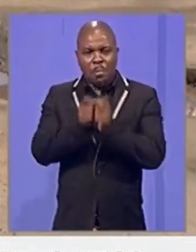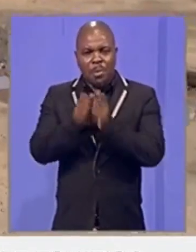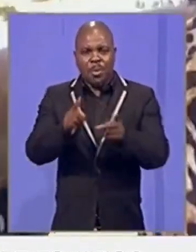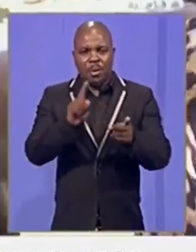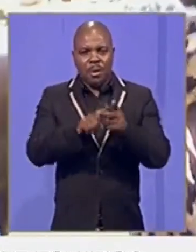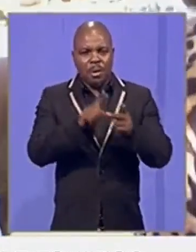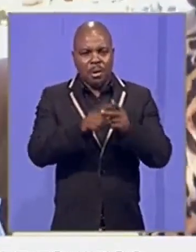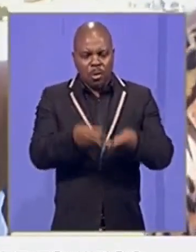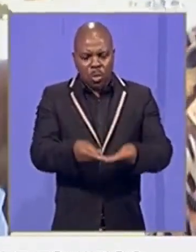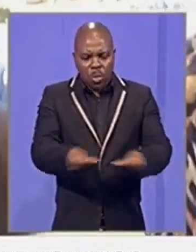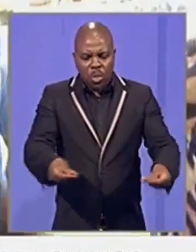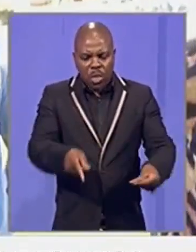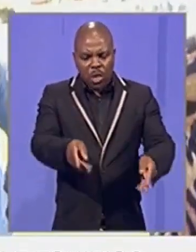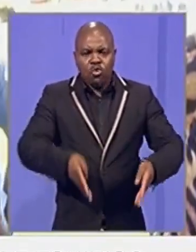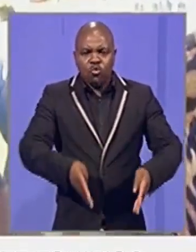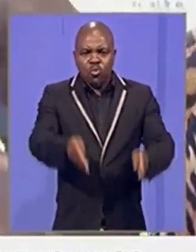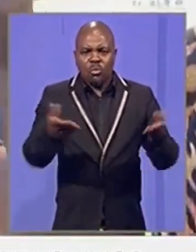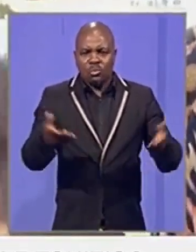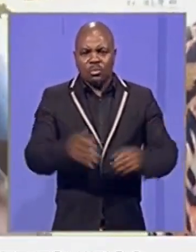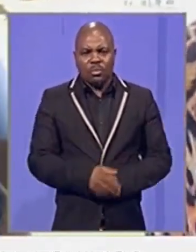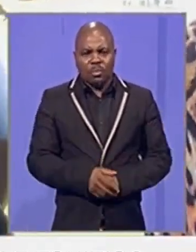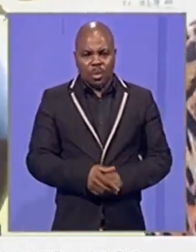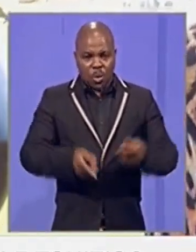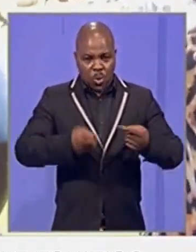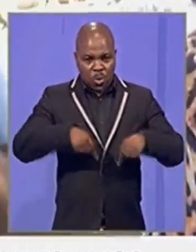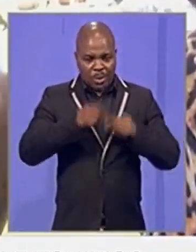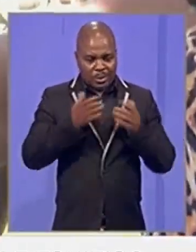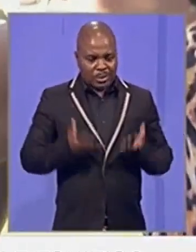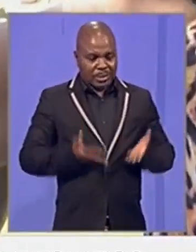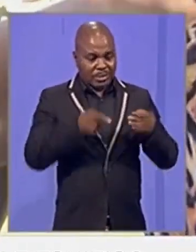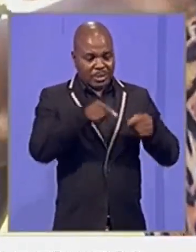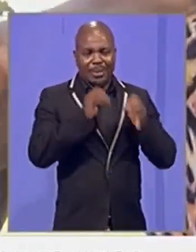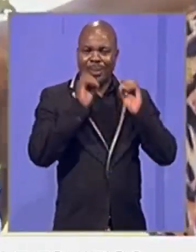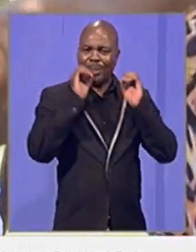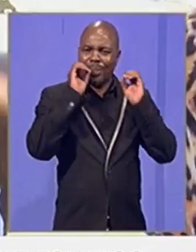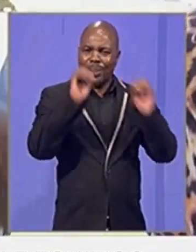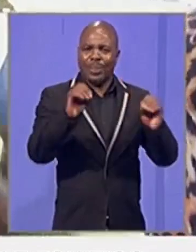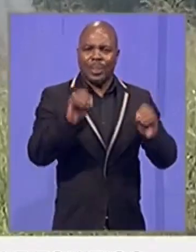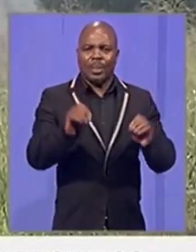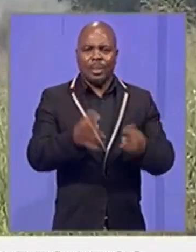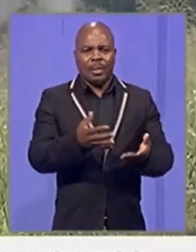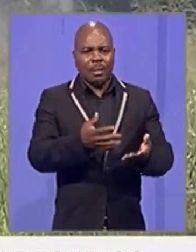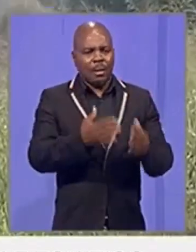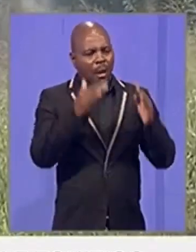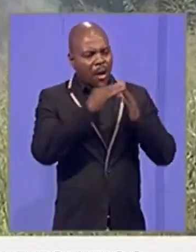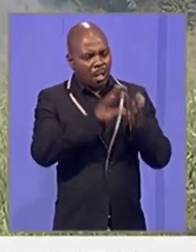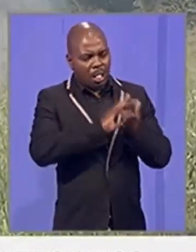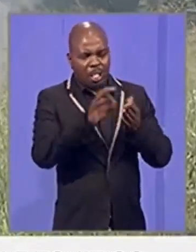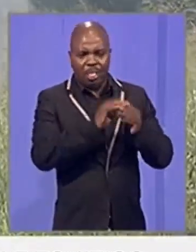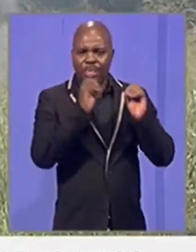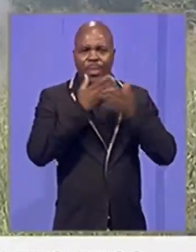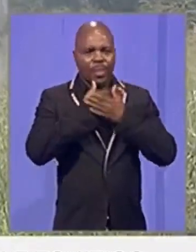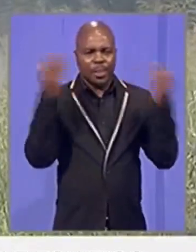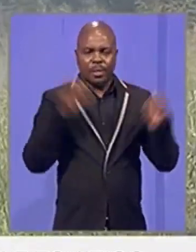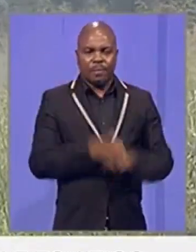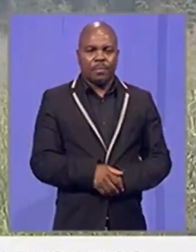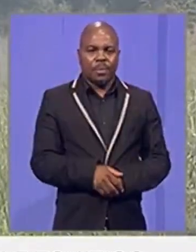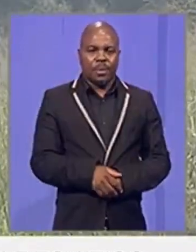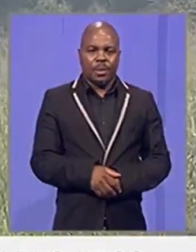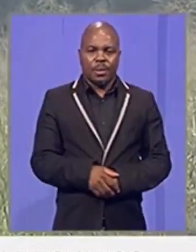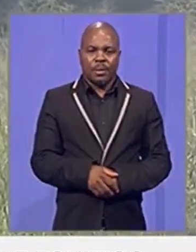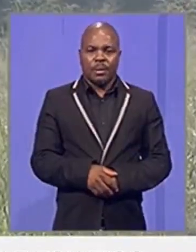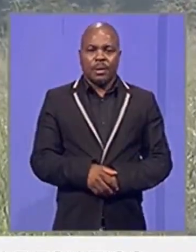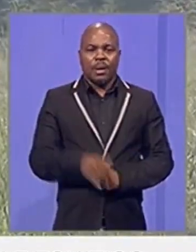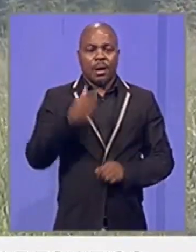gravel roads that is not, it's unwell. We don't even have service delivery there. They don't even come and clean in front of our houses. And where I say there's